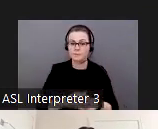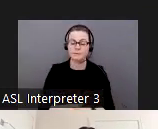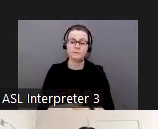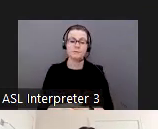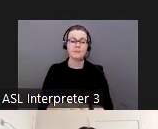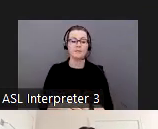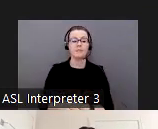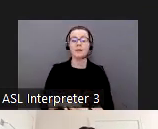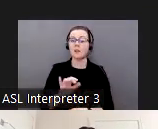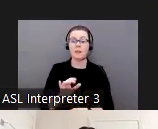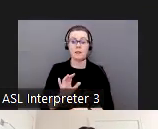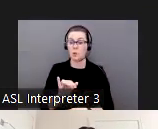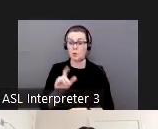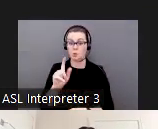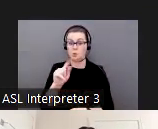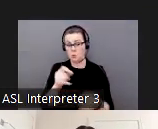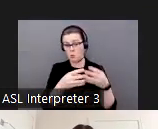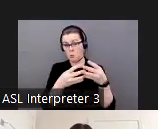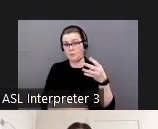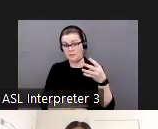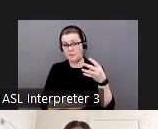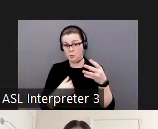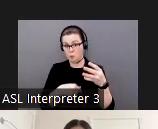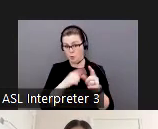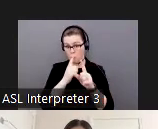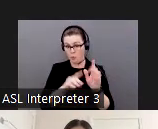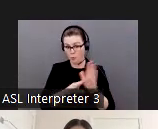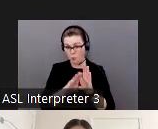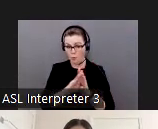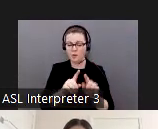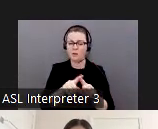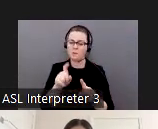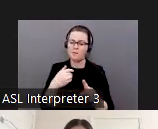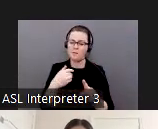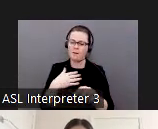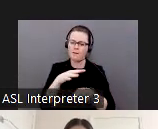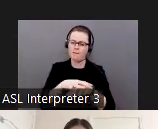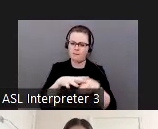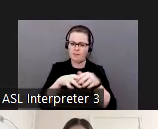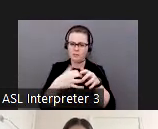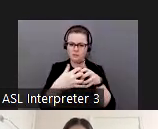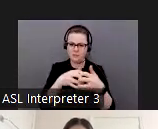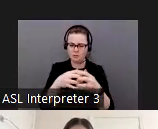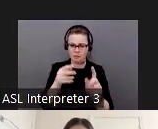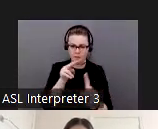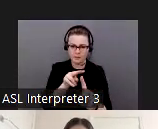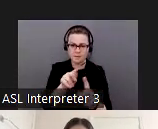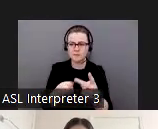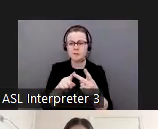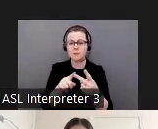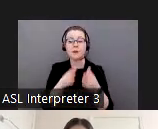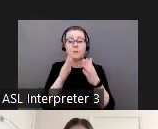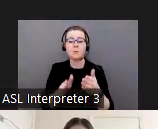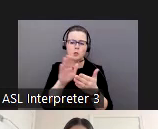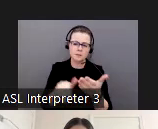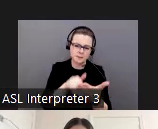that we aim to develop will have an intersectional lens. They need to be person-centered and be trauma and violence